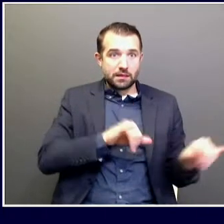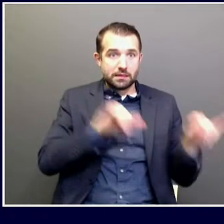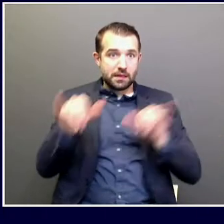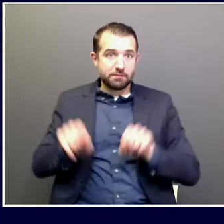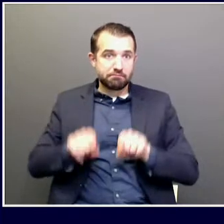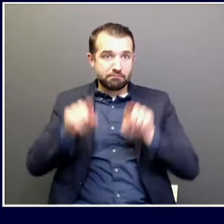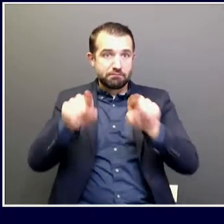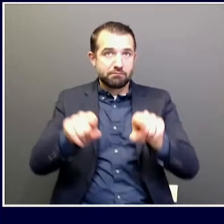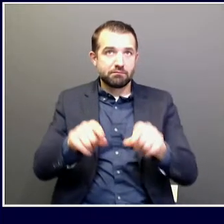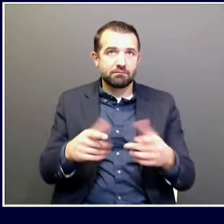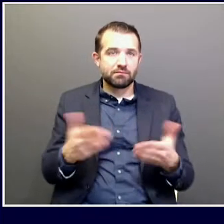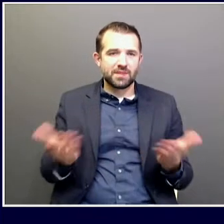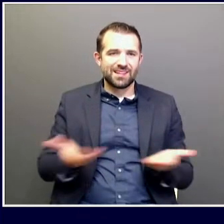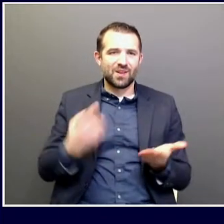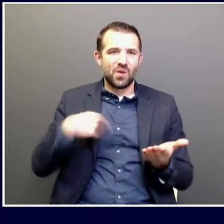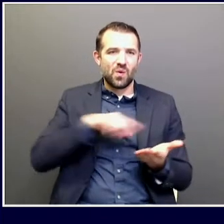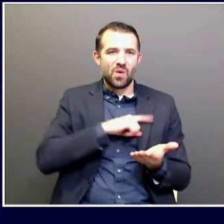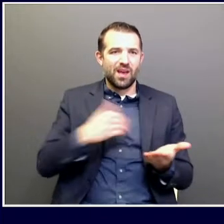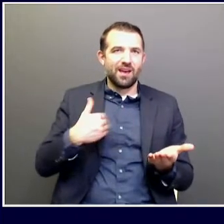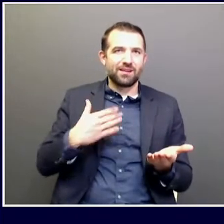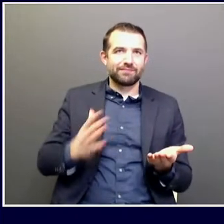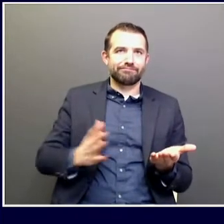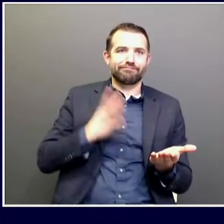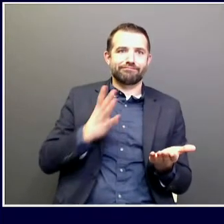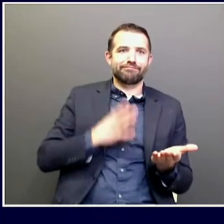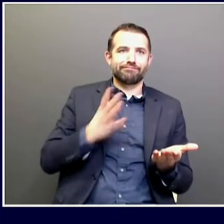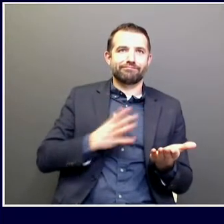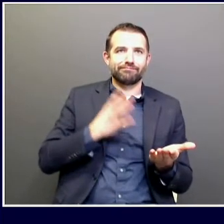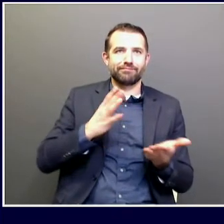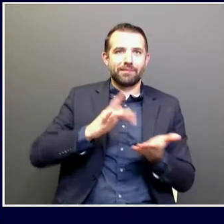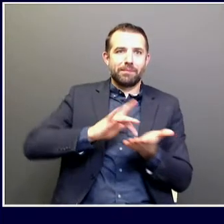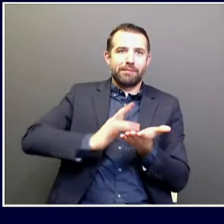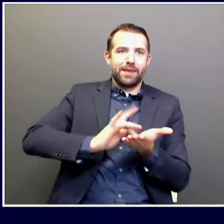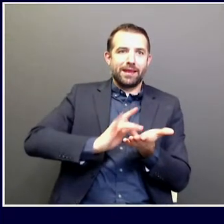and that's not something that's been asked for or that we're offering.